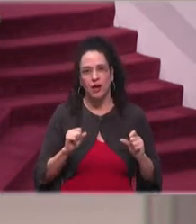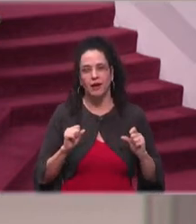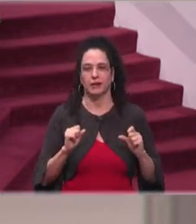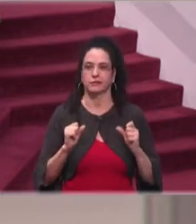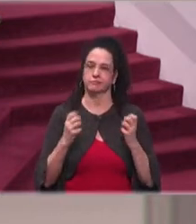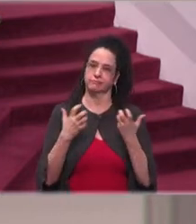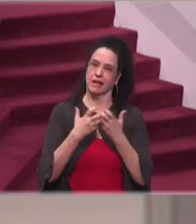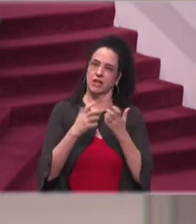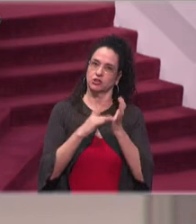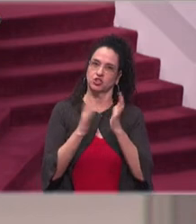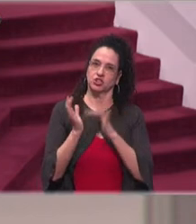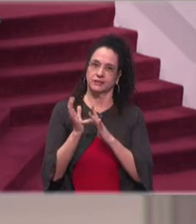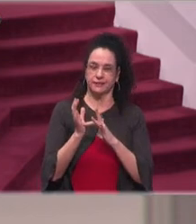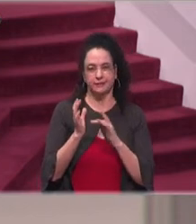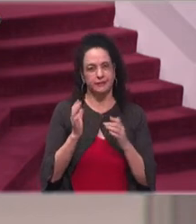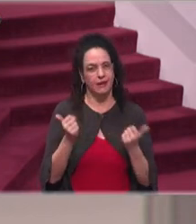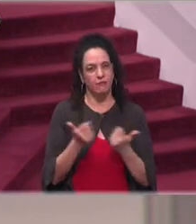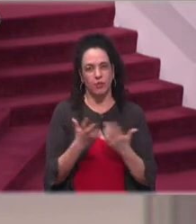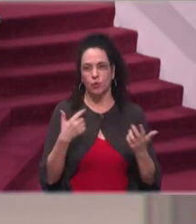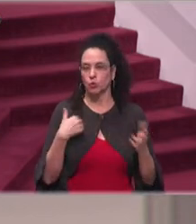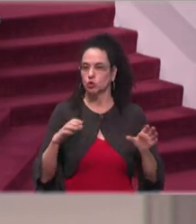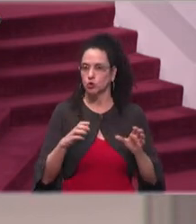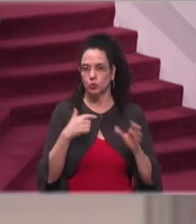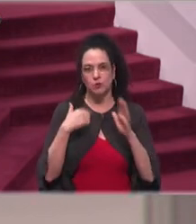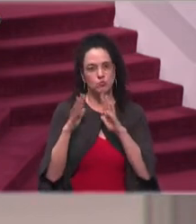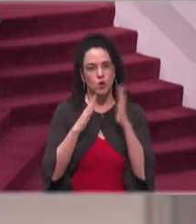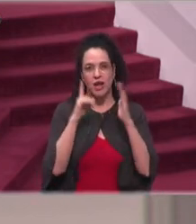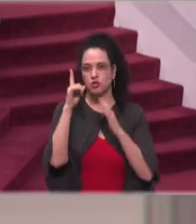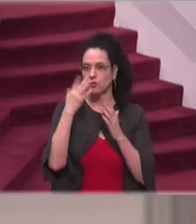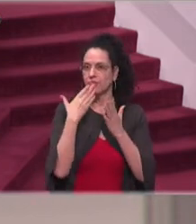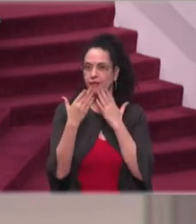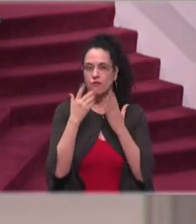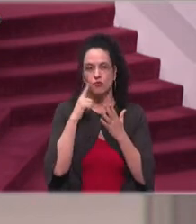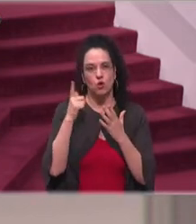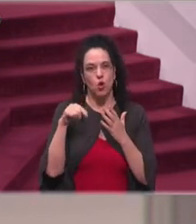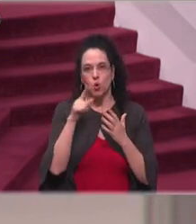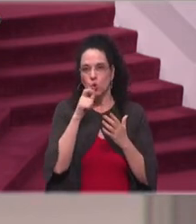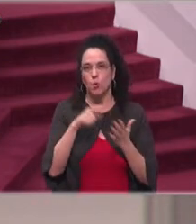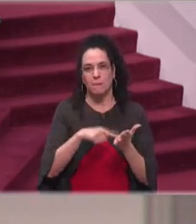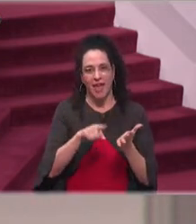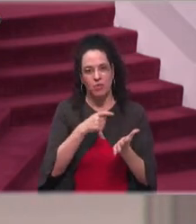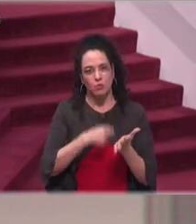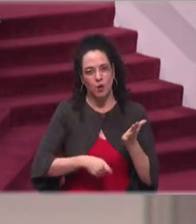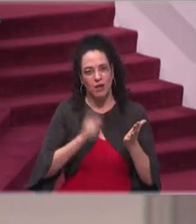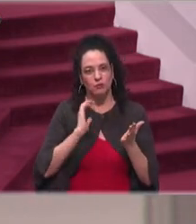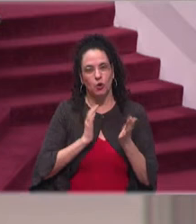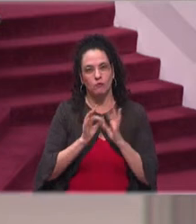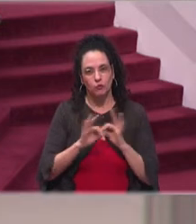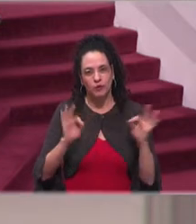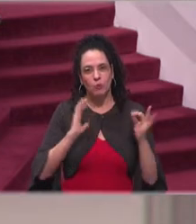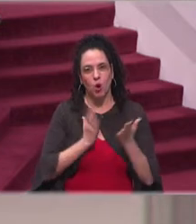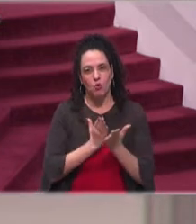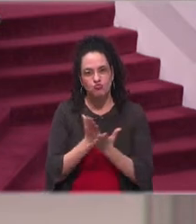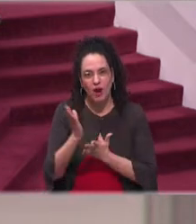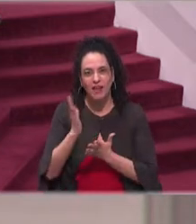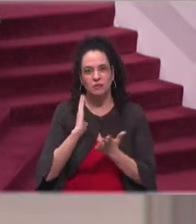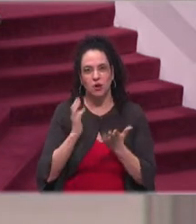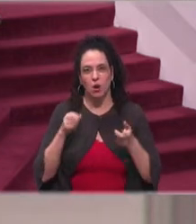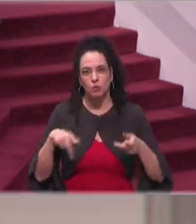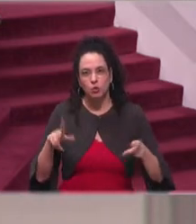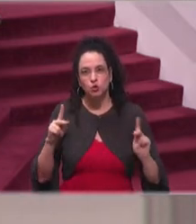praise you and thank you for those who came before us and paid the price for our freedoms, our rights, and opportunities to pursue our